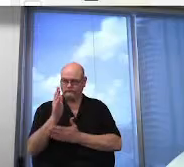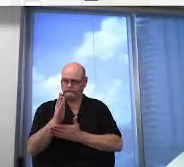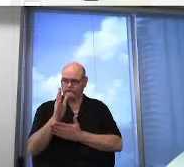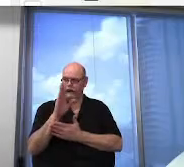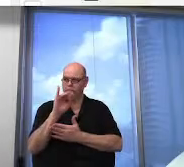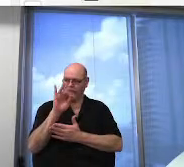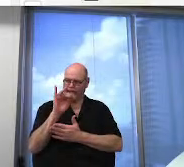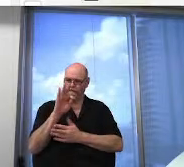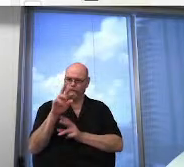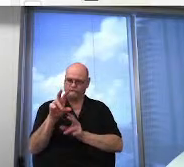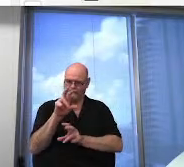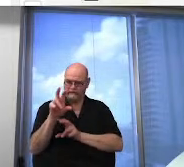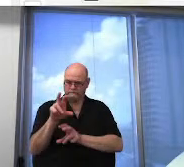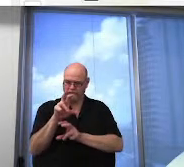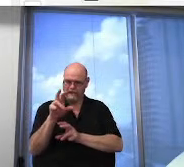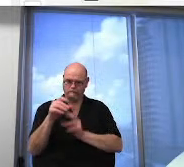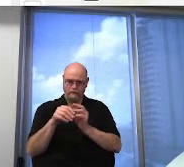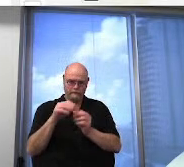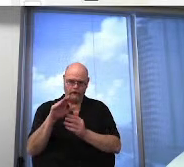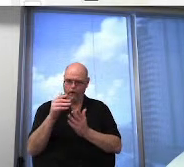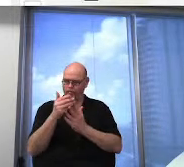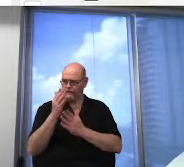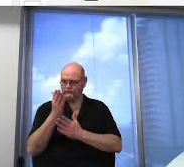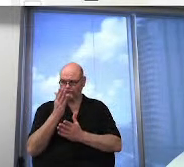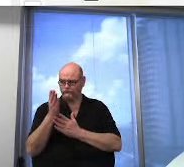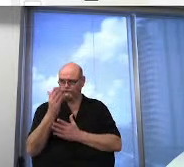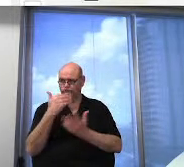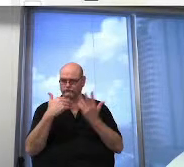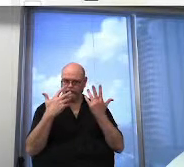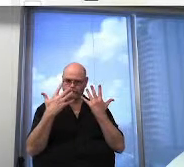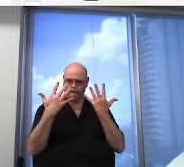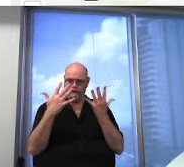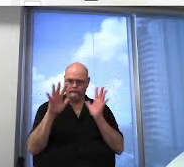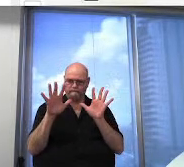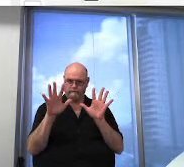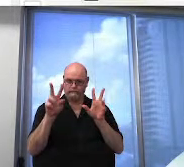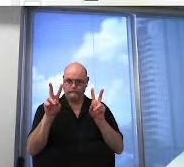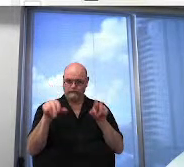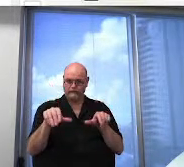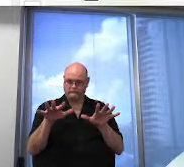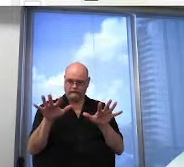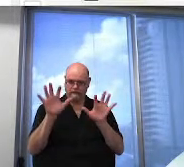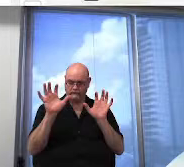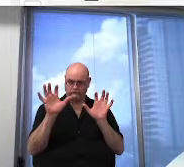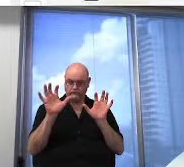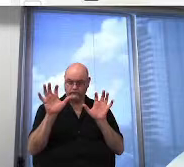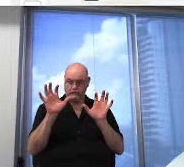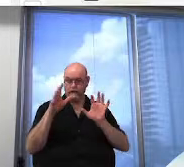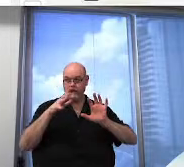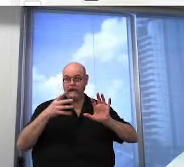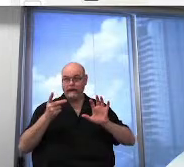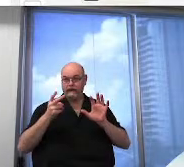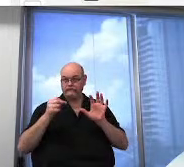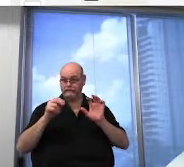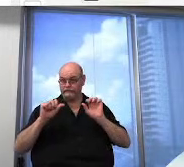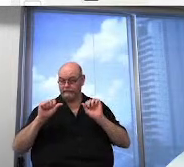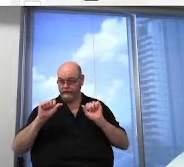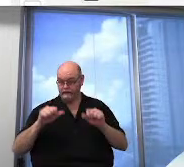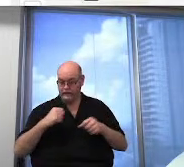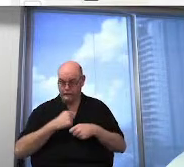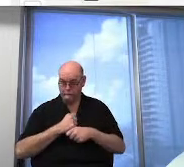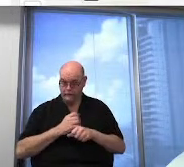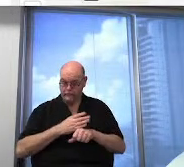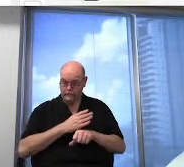making investments and repairing all the out-of-service equipment. So I have 2 hands, 2,500 pounds in each one of them, and I'll be able to